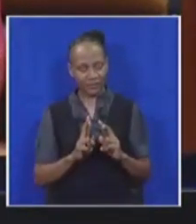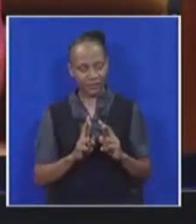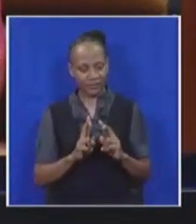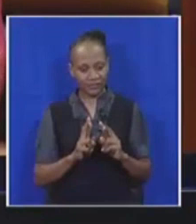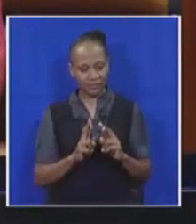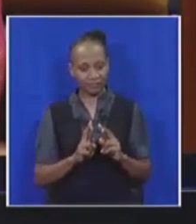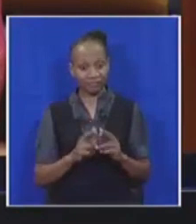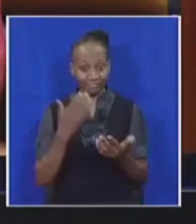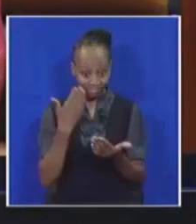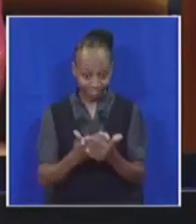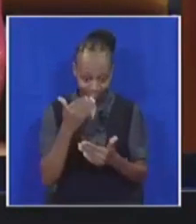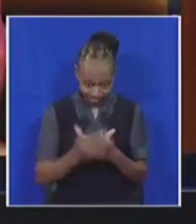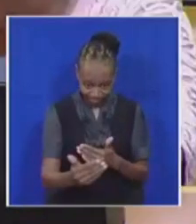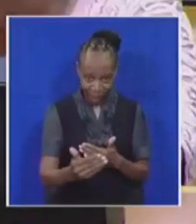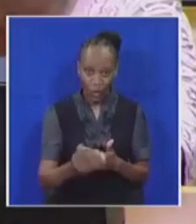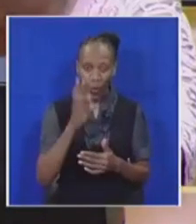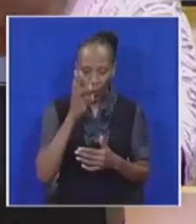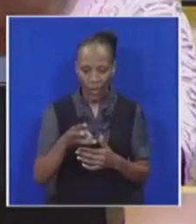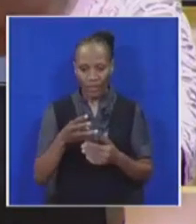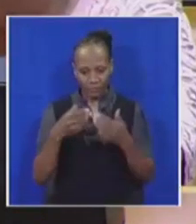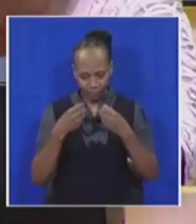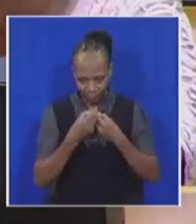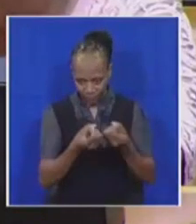before we engage further on this.